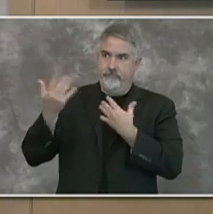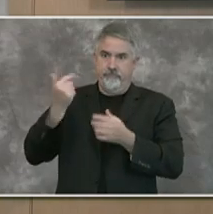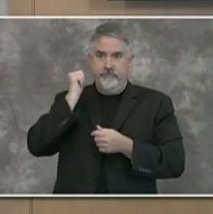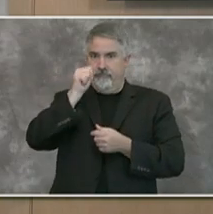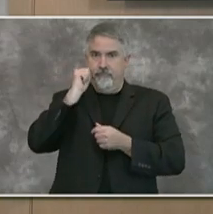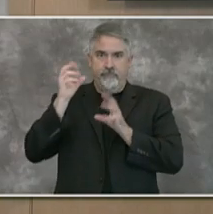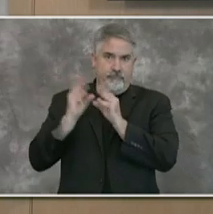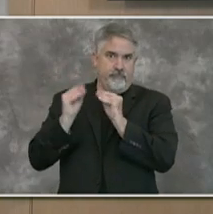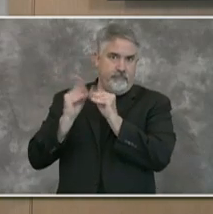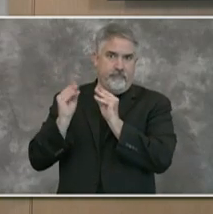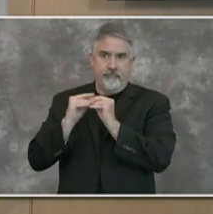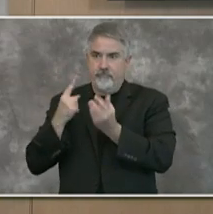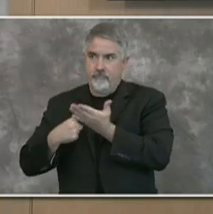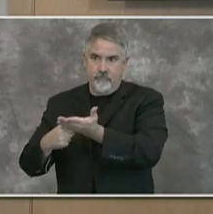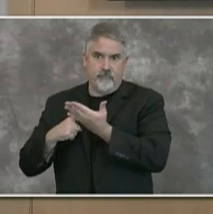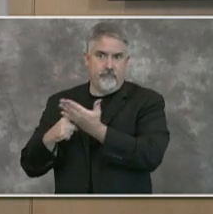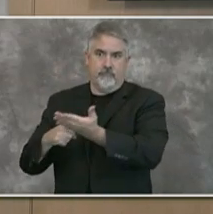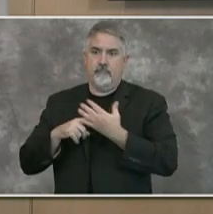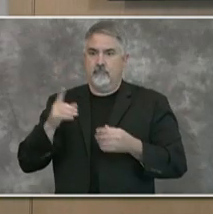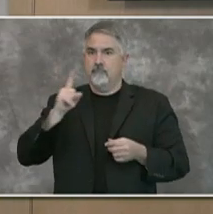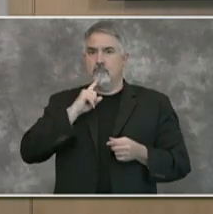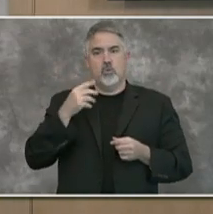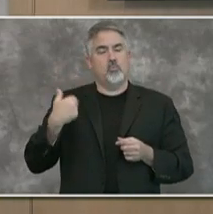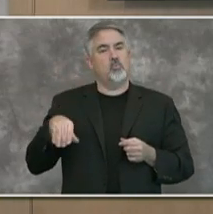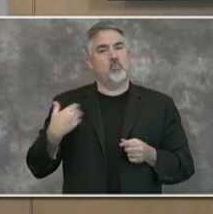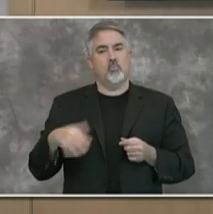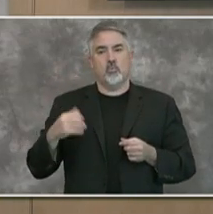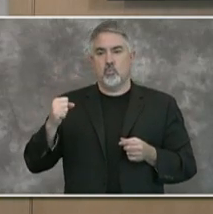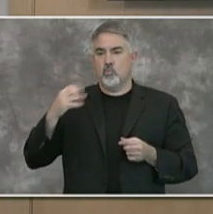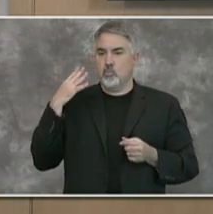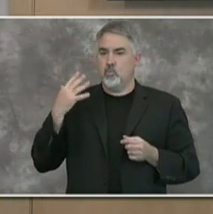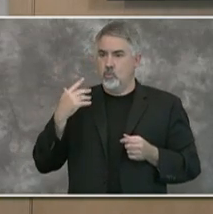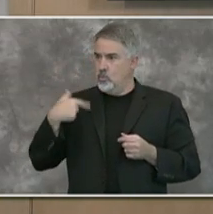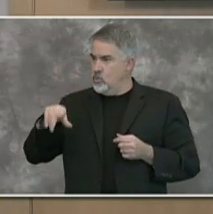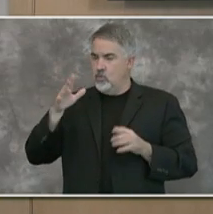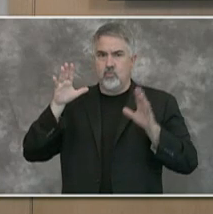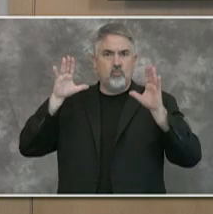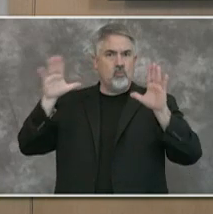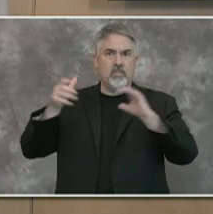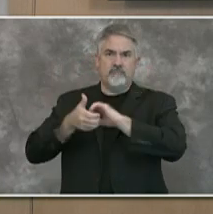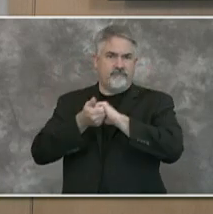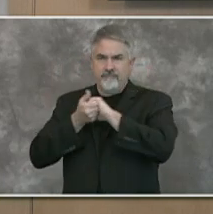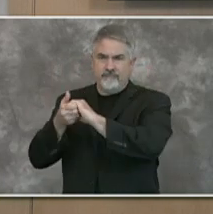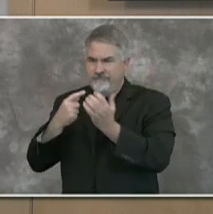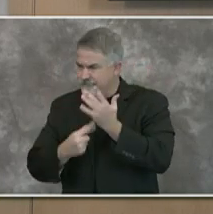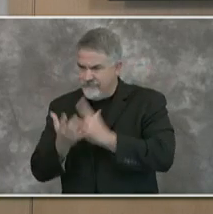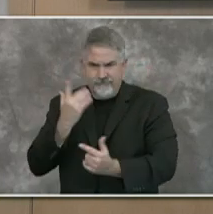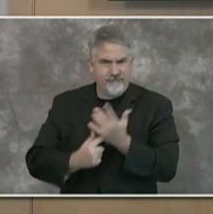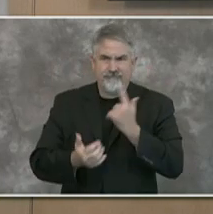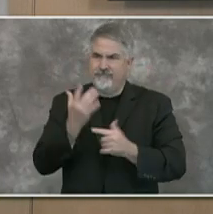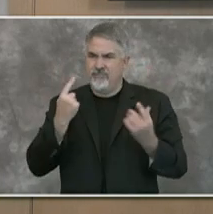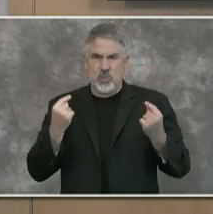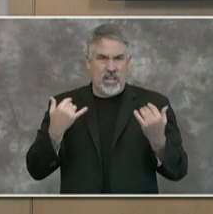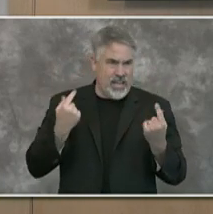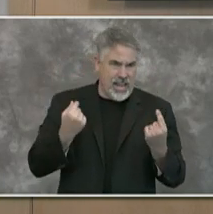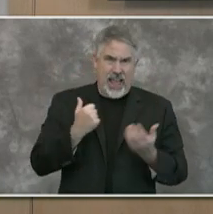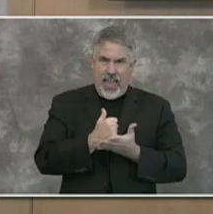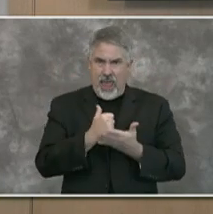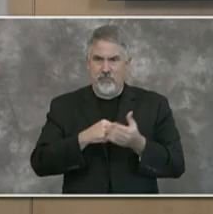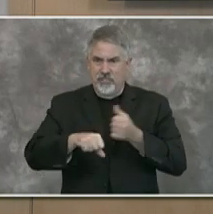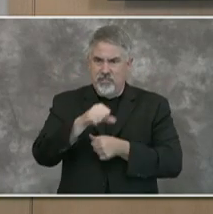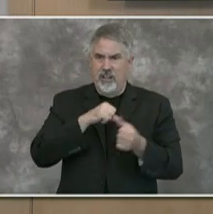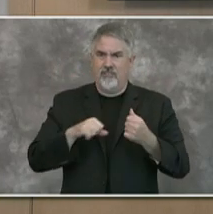it is really incredible to see the collaboration and cooperation that they have in their efforts of working